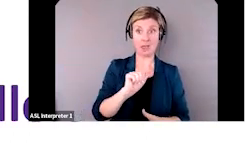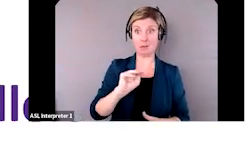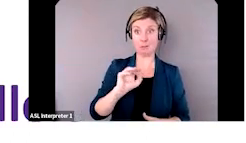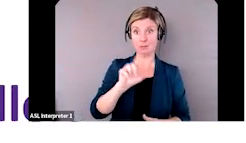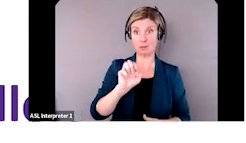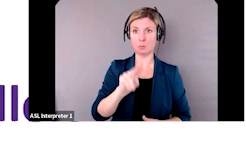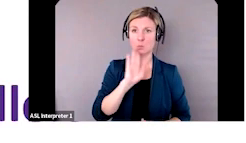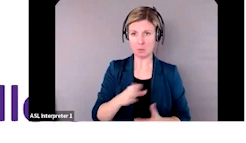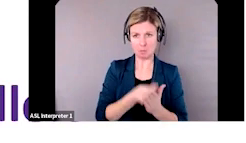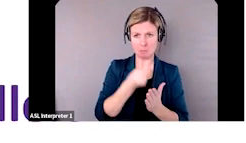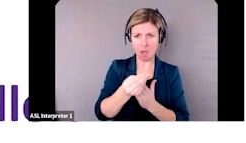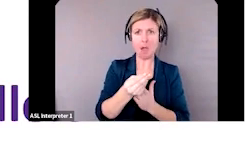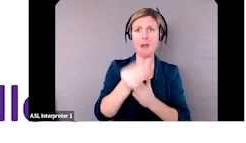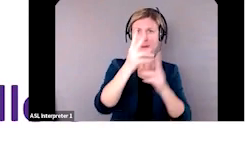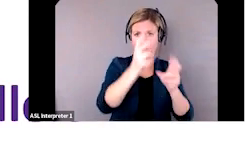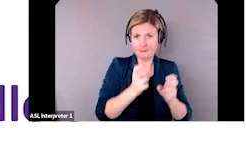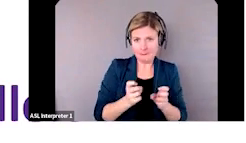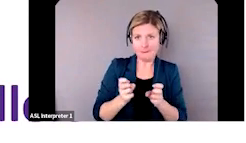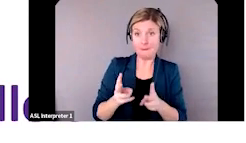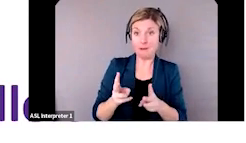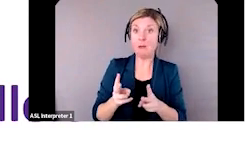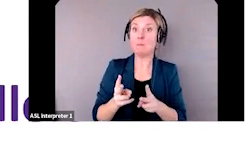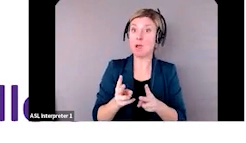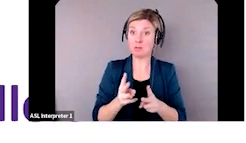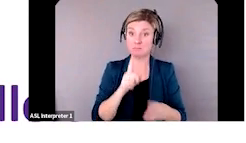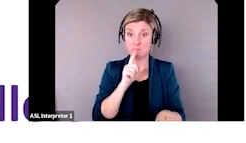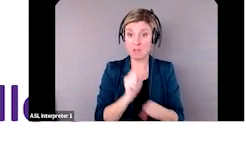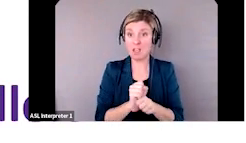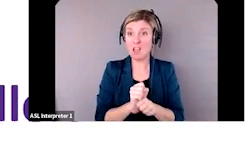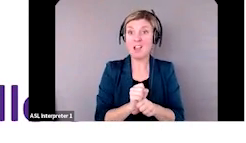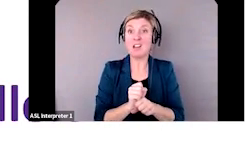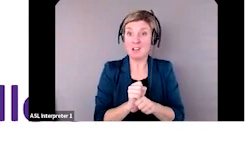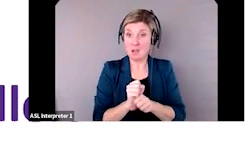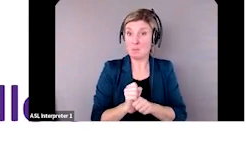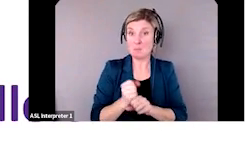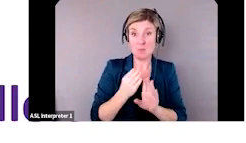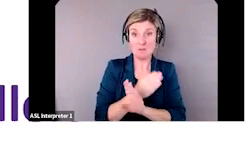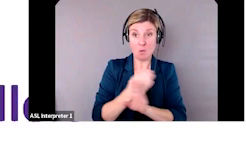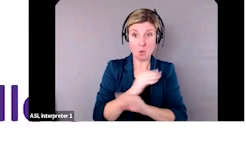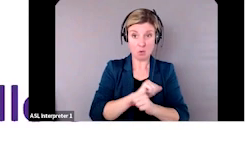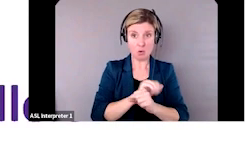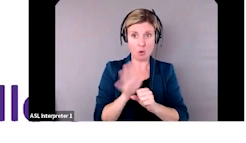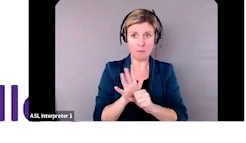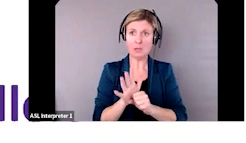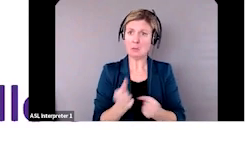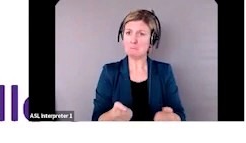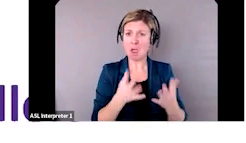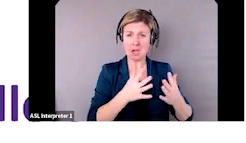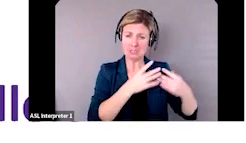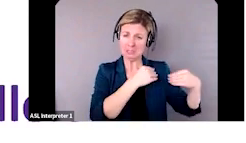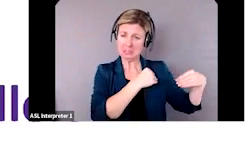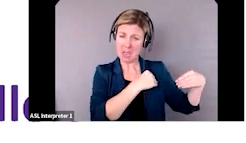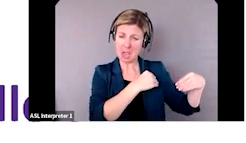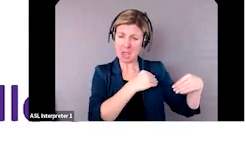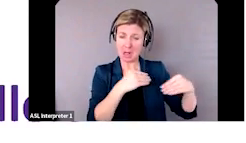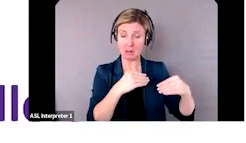smaller piece than it was pre-COVID, where a lot of people started selling their products through Amazon as it was the retail environment that was available to